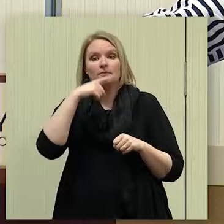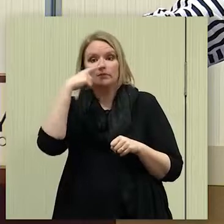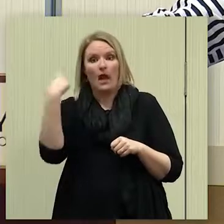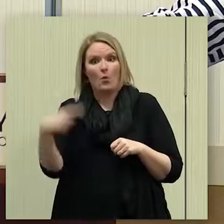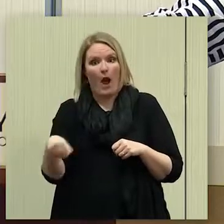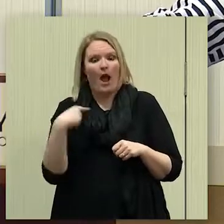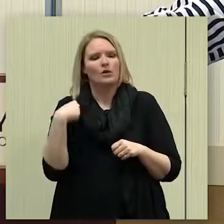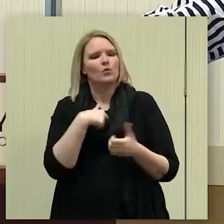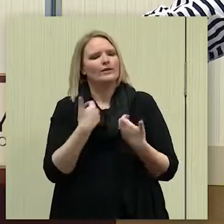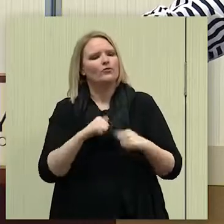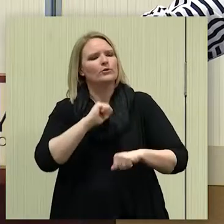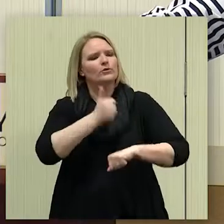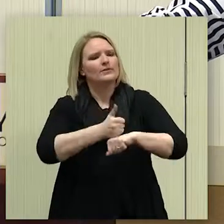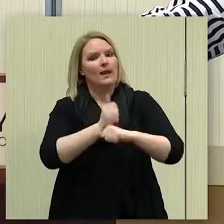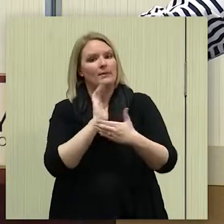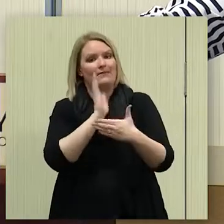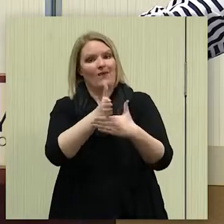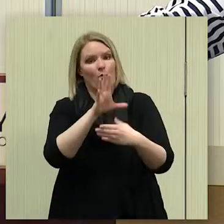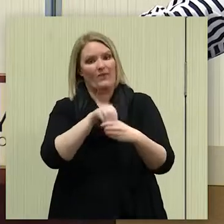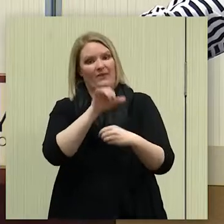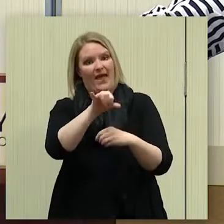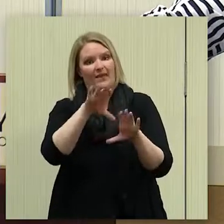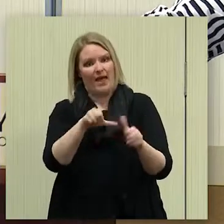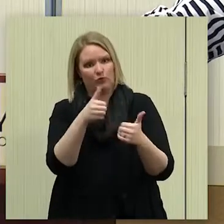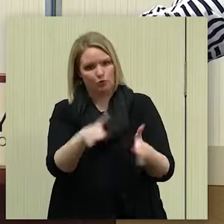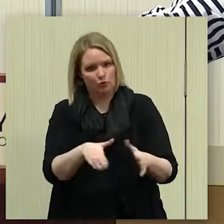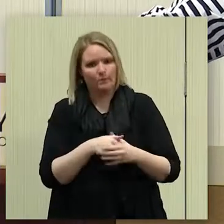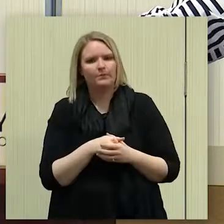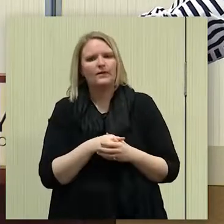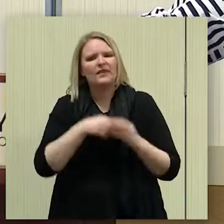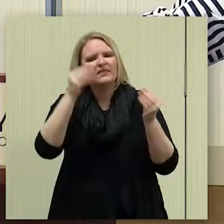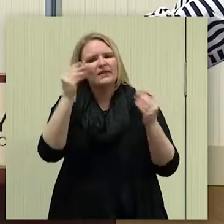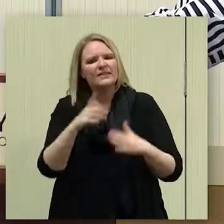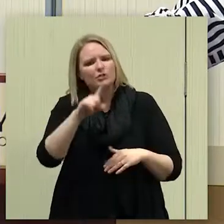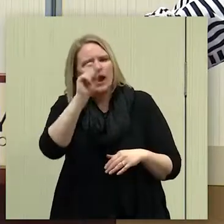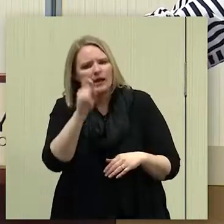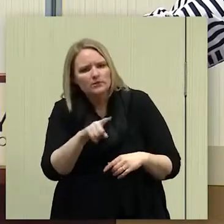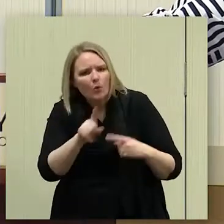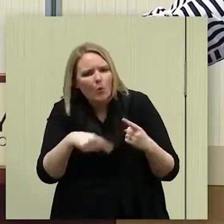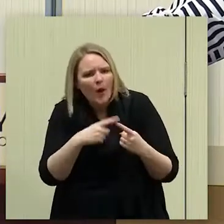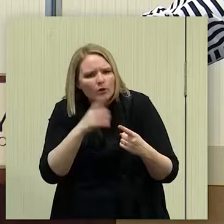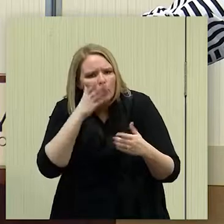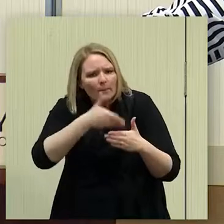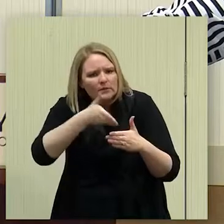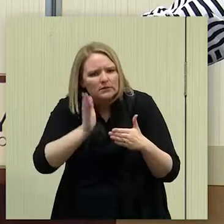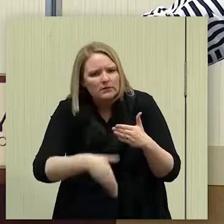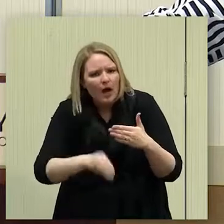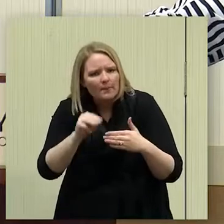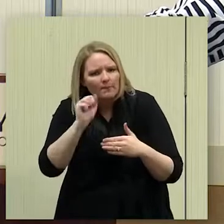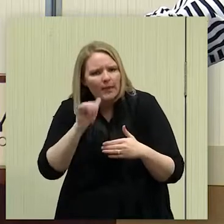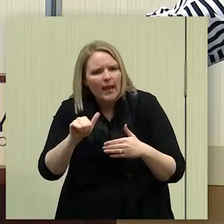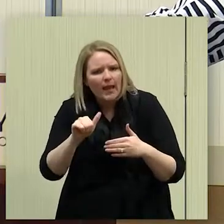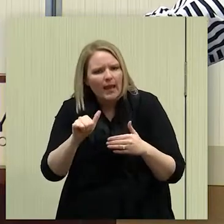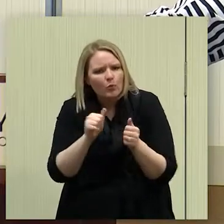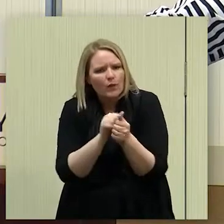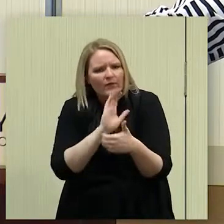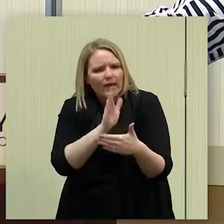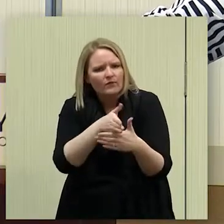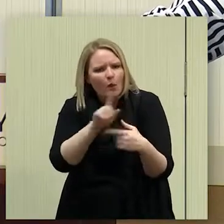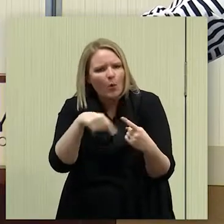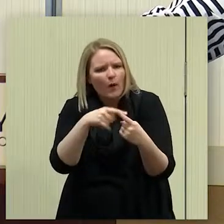to set up an intervention in a classroom. And the teacher was asking, when are you going to be done in May with the